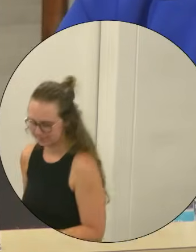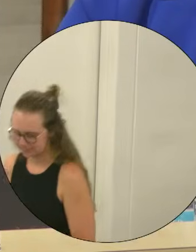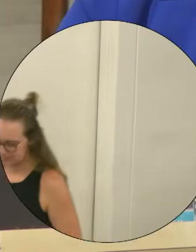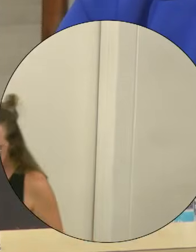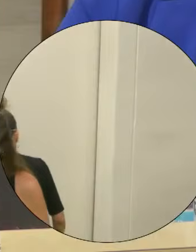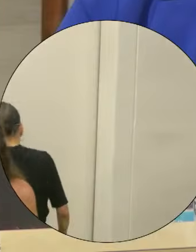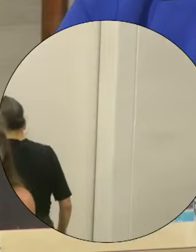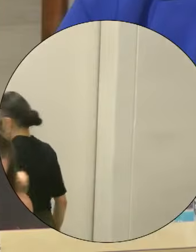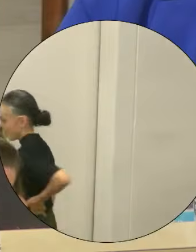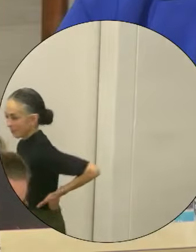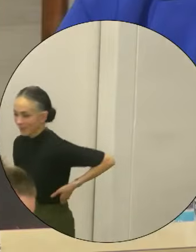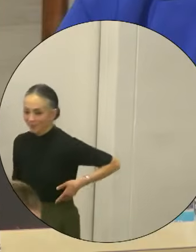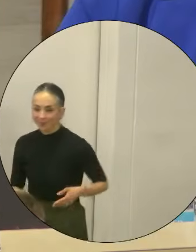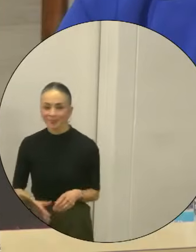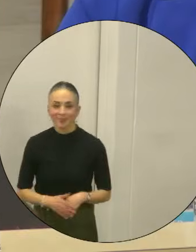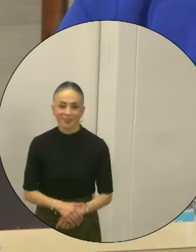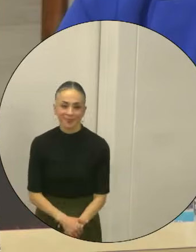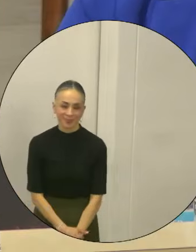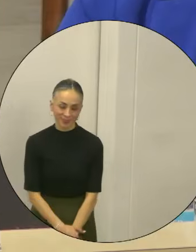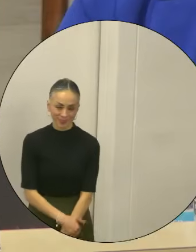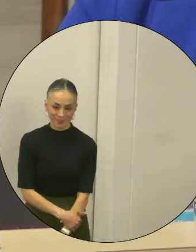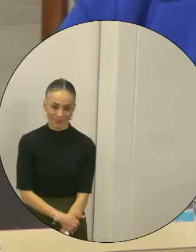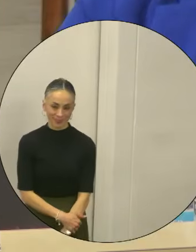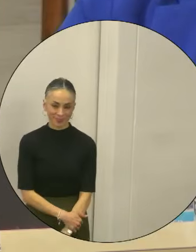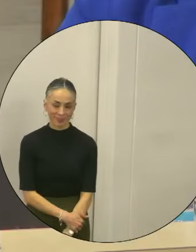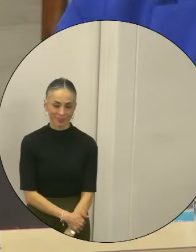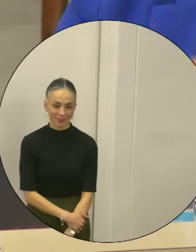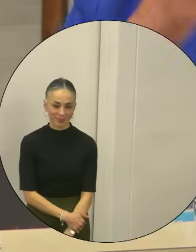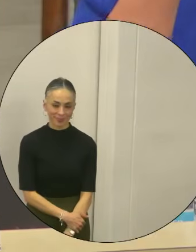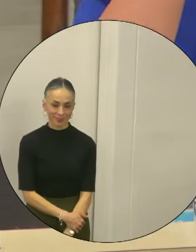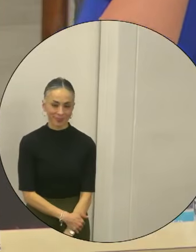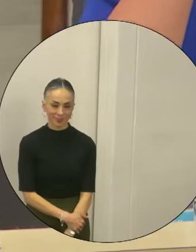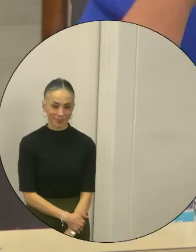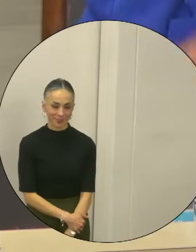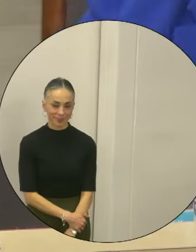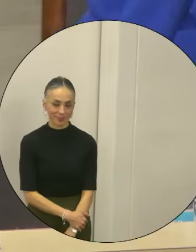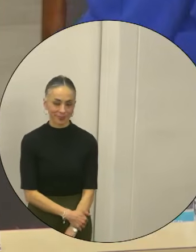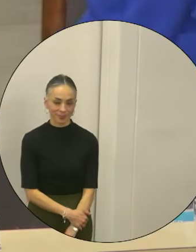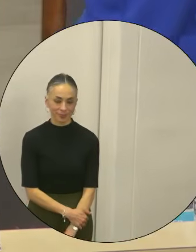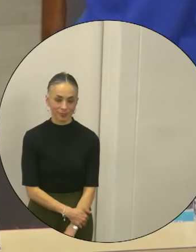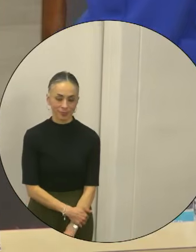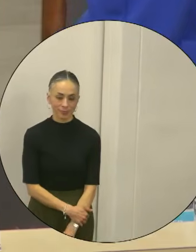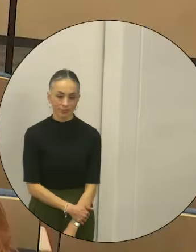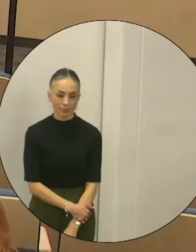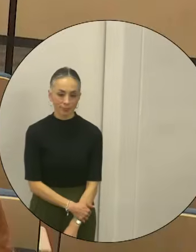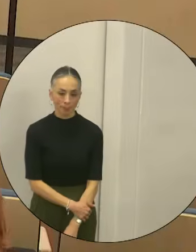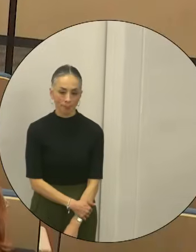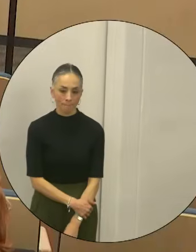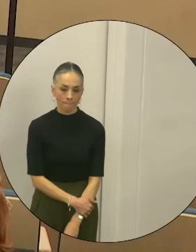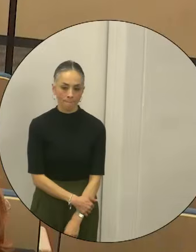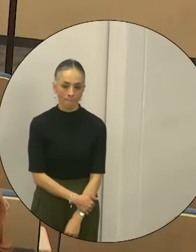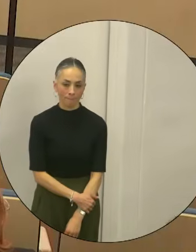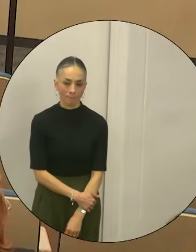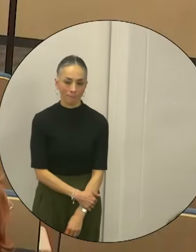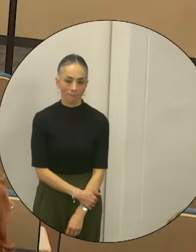Next up, Colette Seaton, and after Colette is David Mendez.